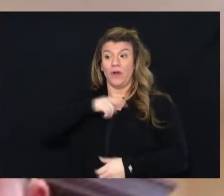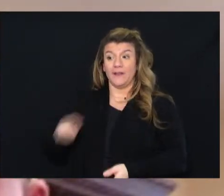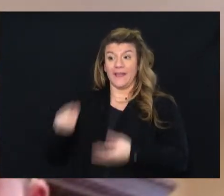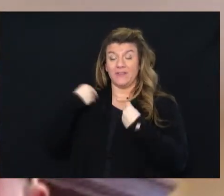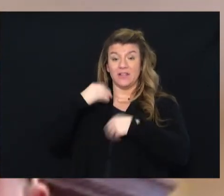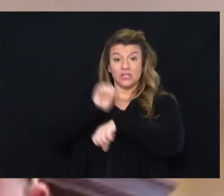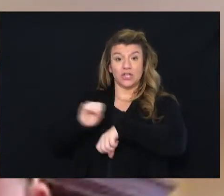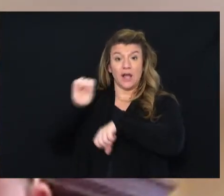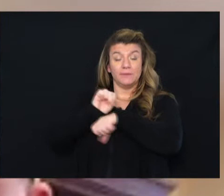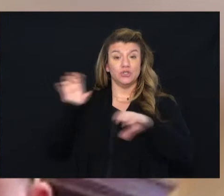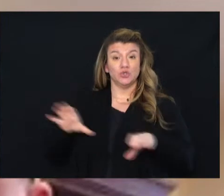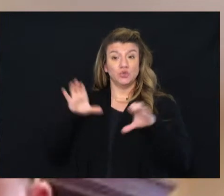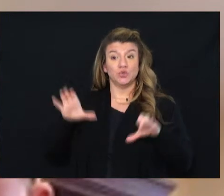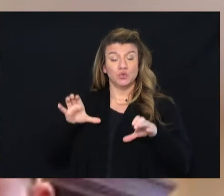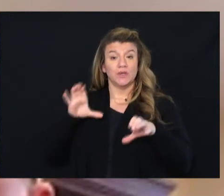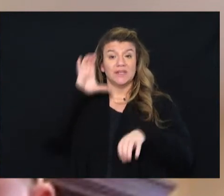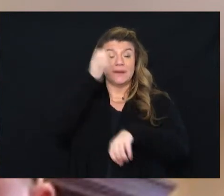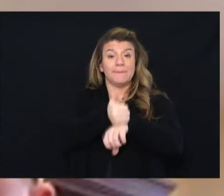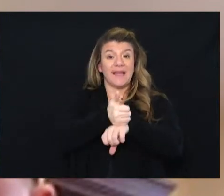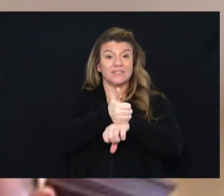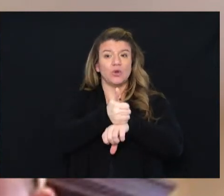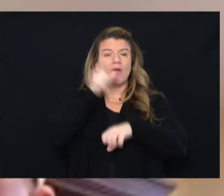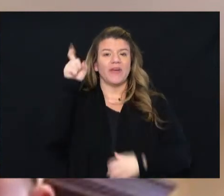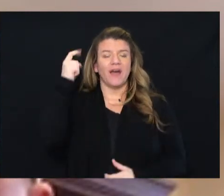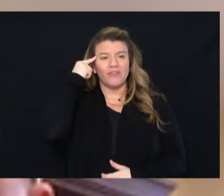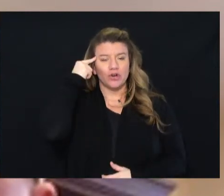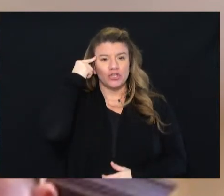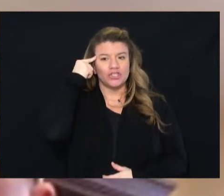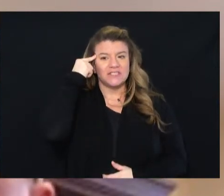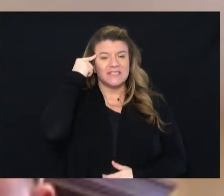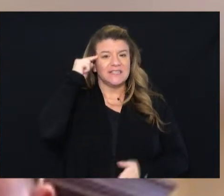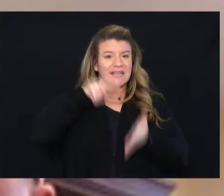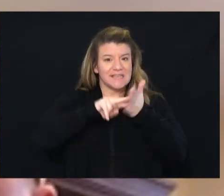doing, based on the governor's